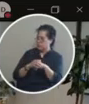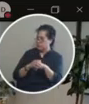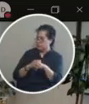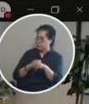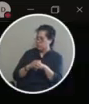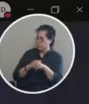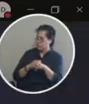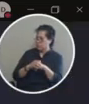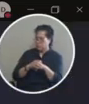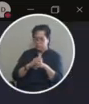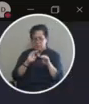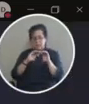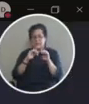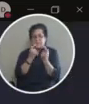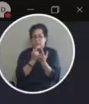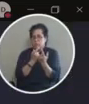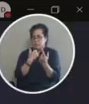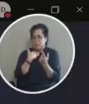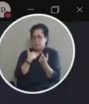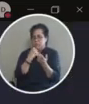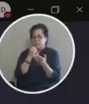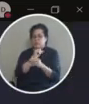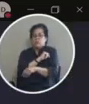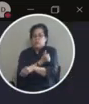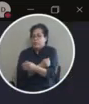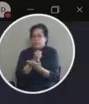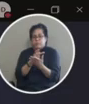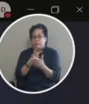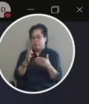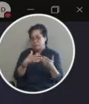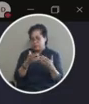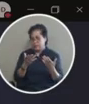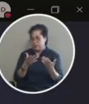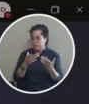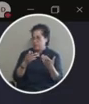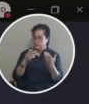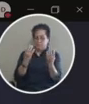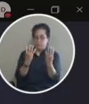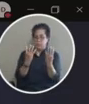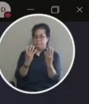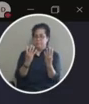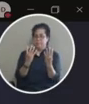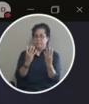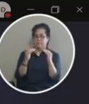ultimate authority and approval anyway. Mayor, we have a tie.